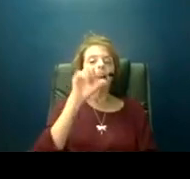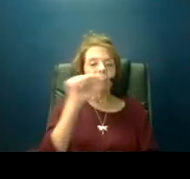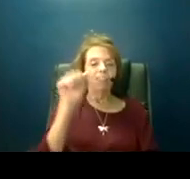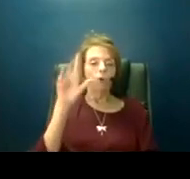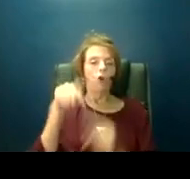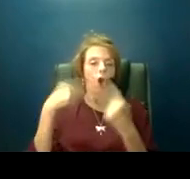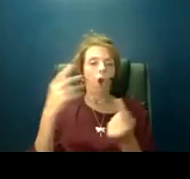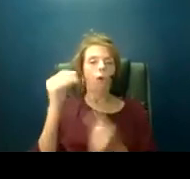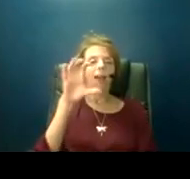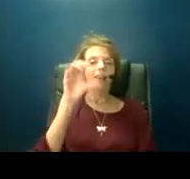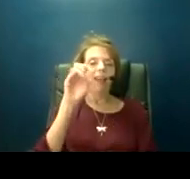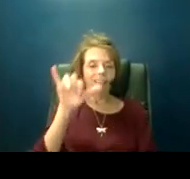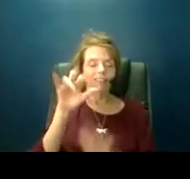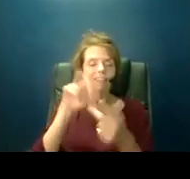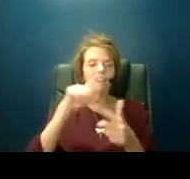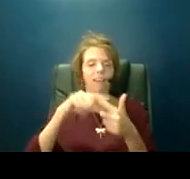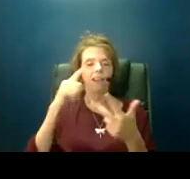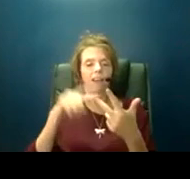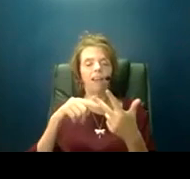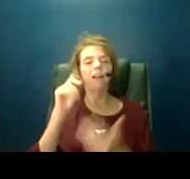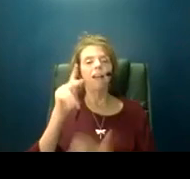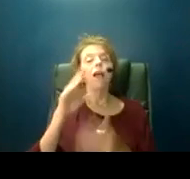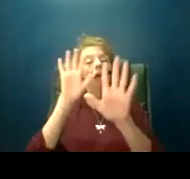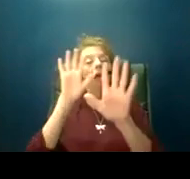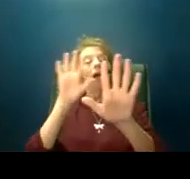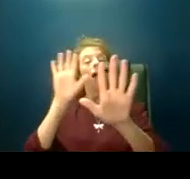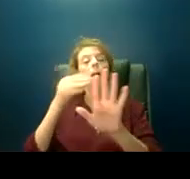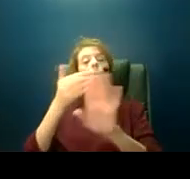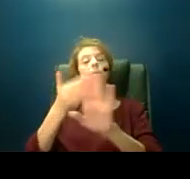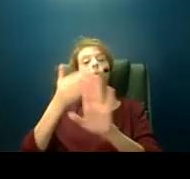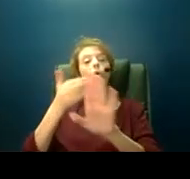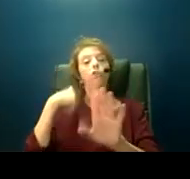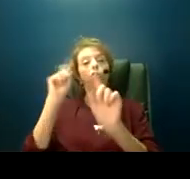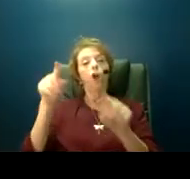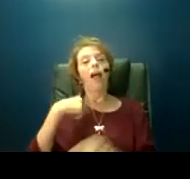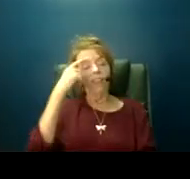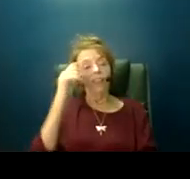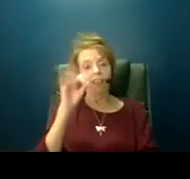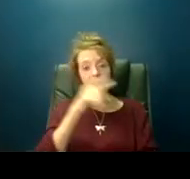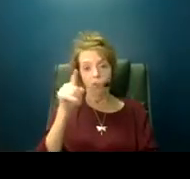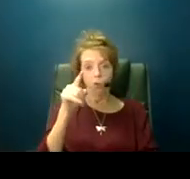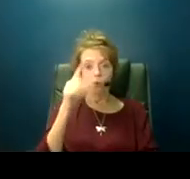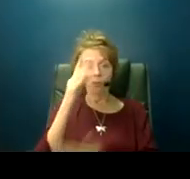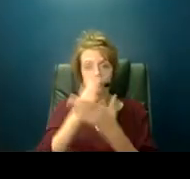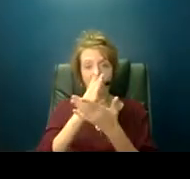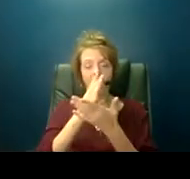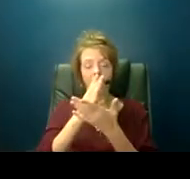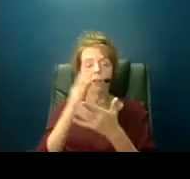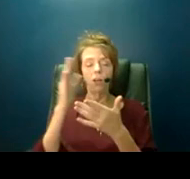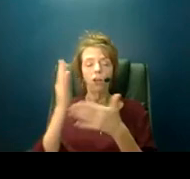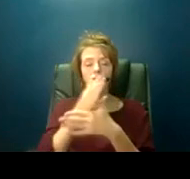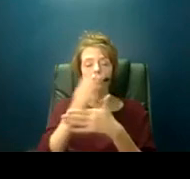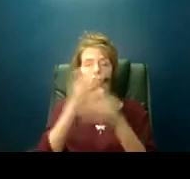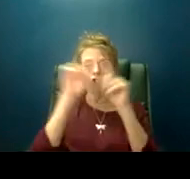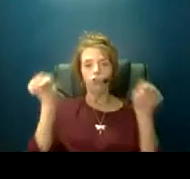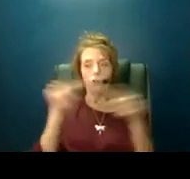go. So Rob, before yeah. you go forward, I think if you stop screen sharing, we'll be able to